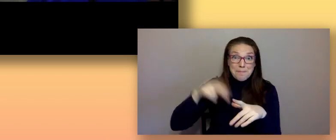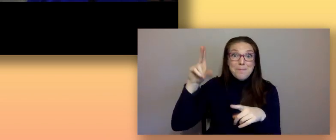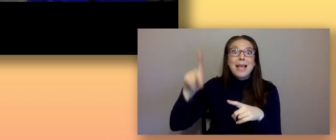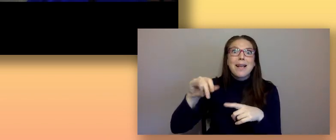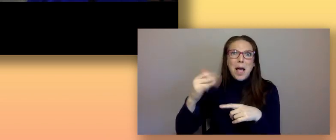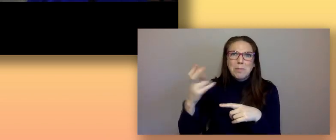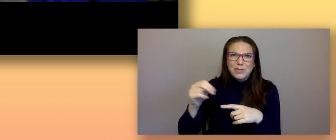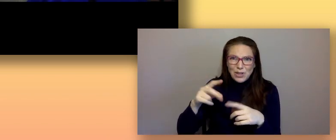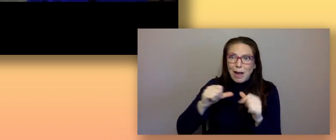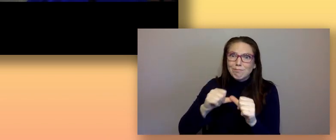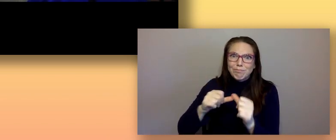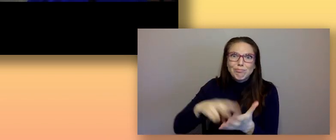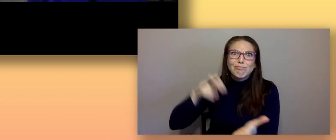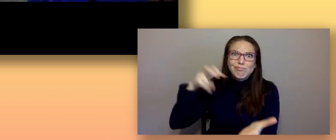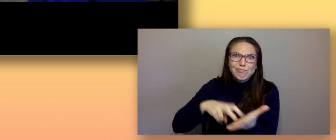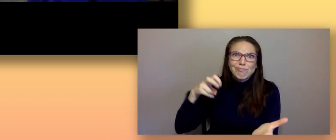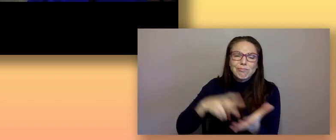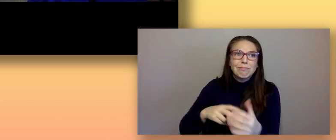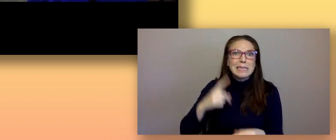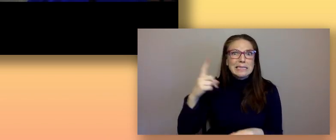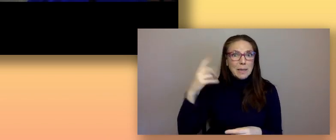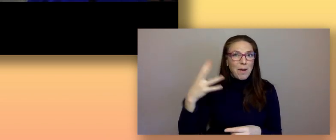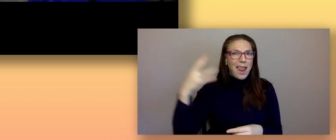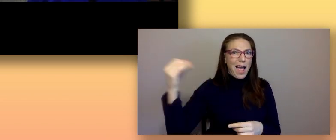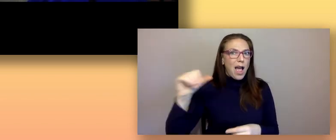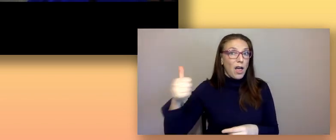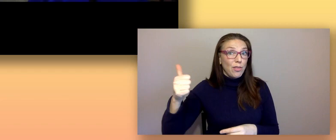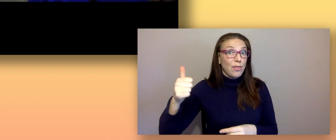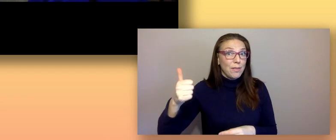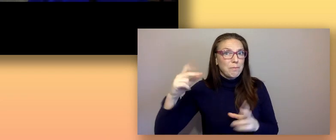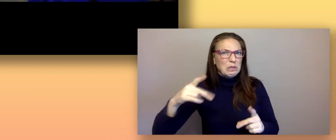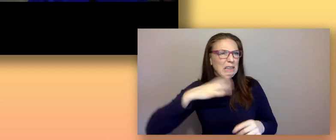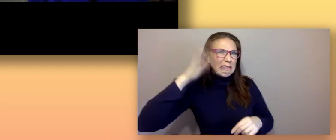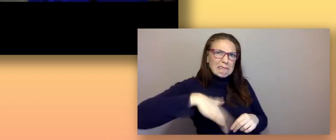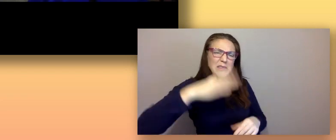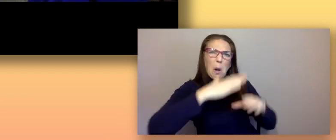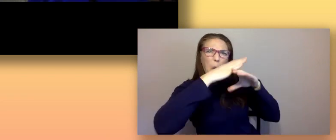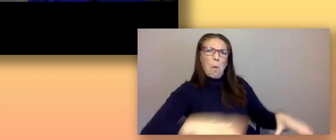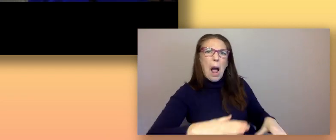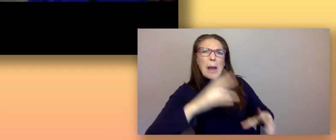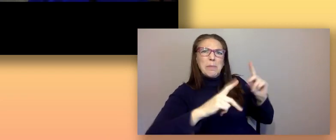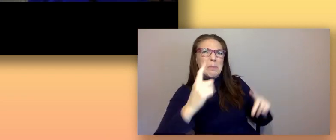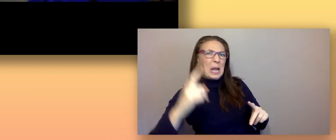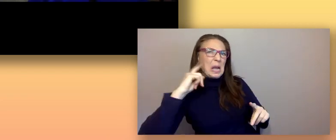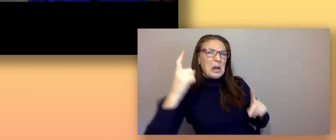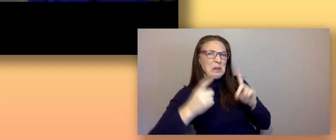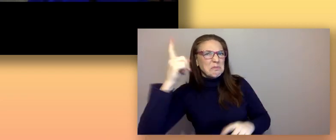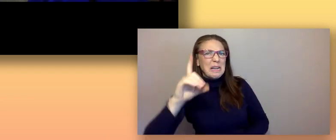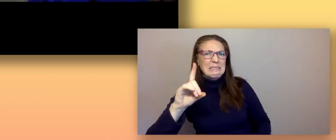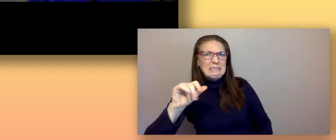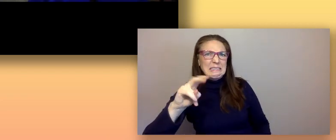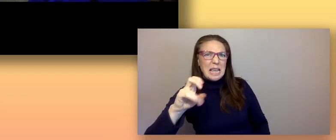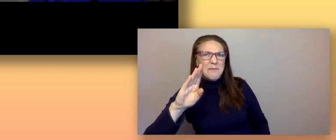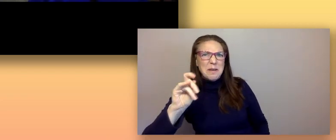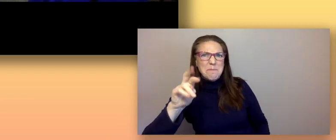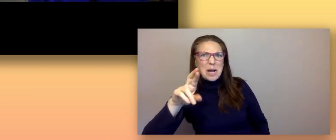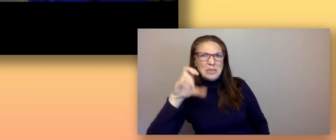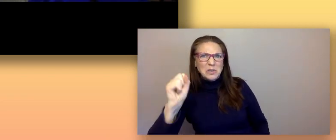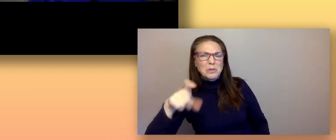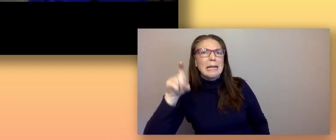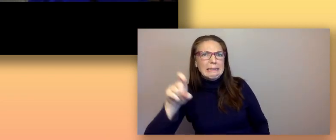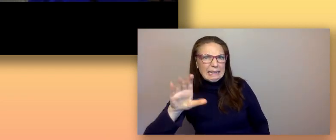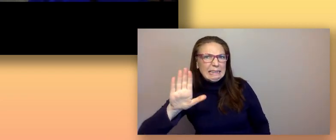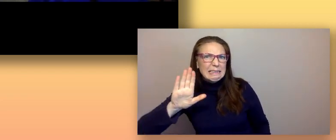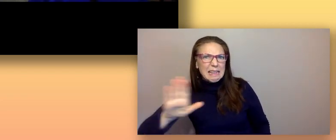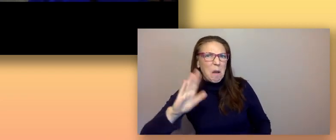jumps and screams. Will you please quiet down? People can hear you all the way up at Dave and Buster's, and they